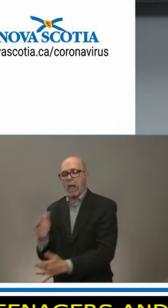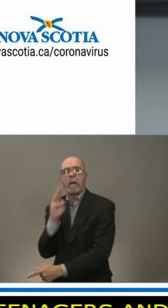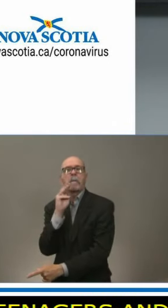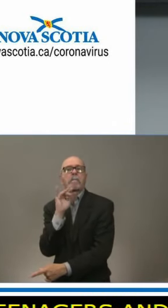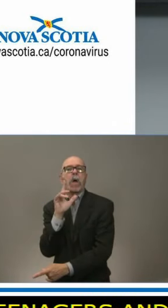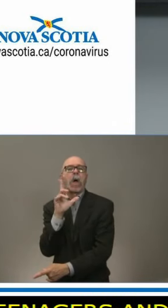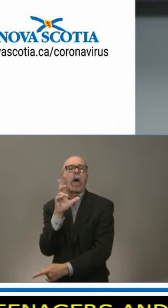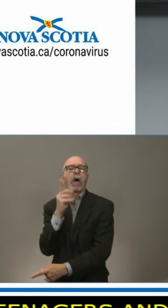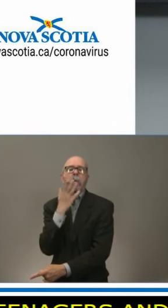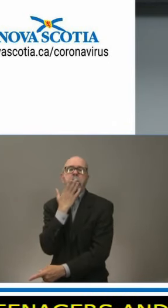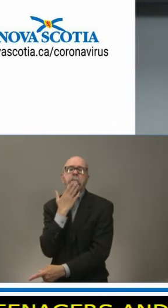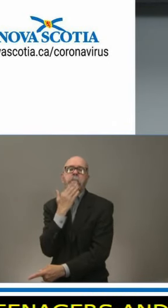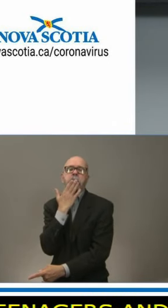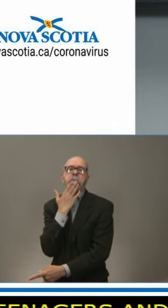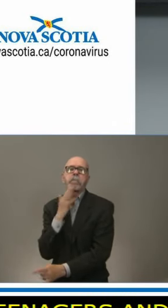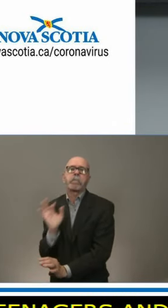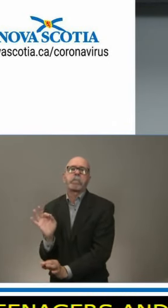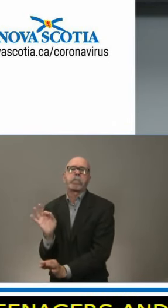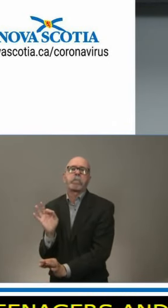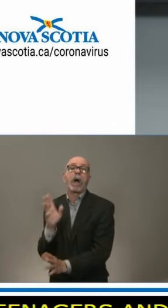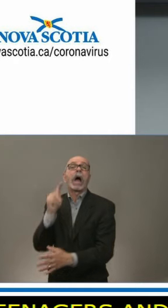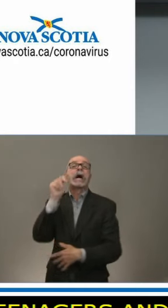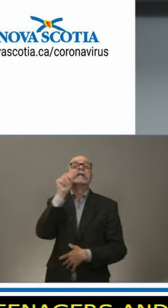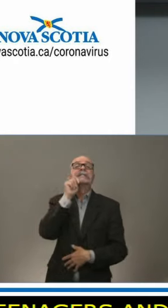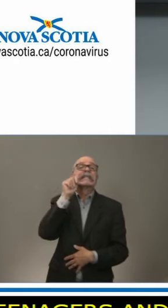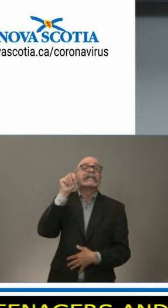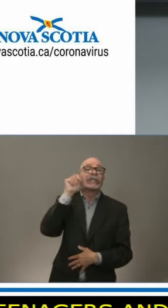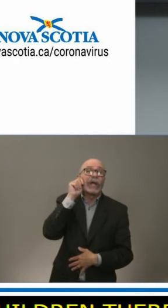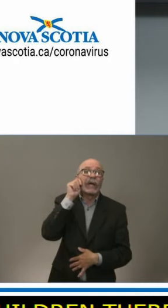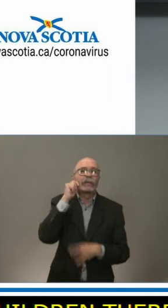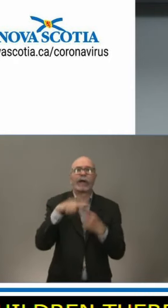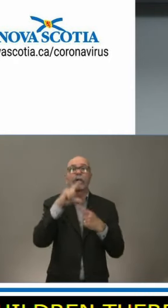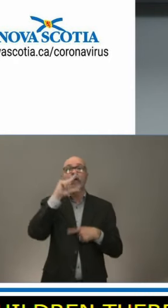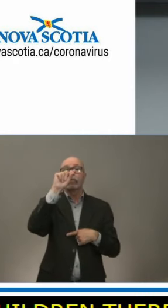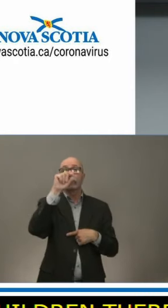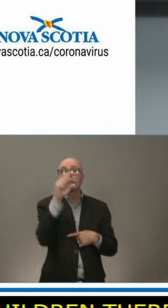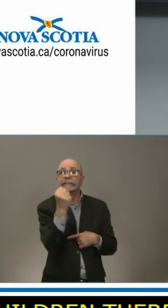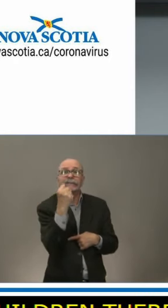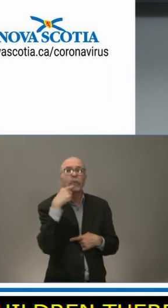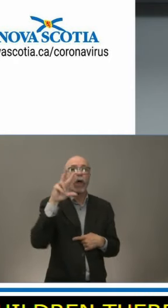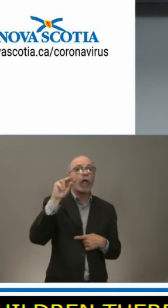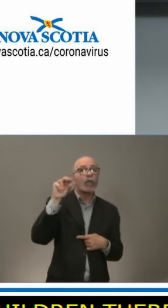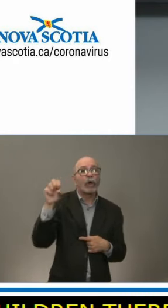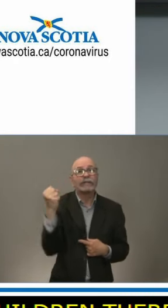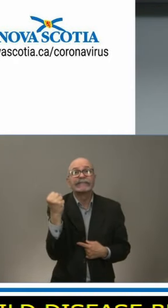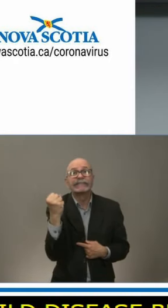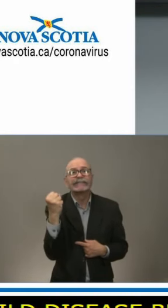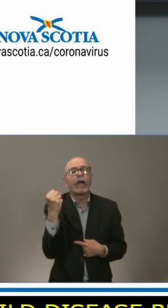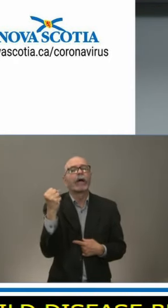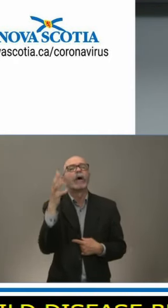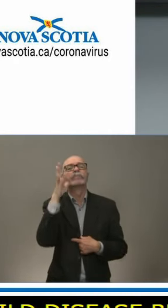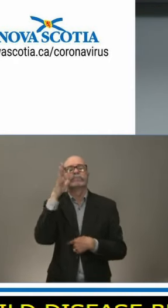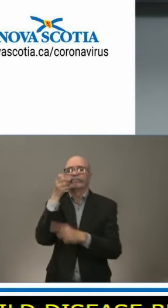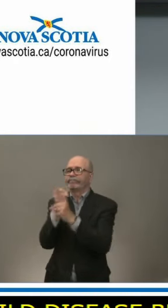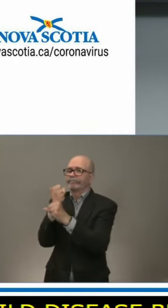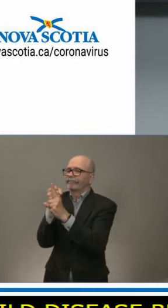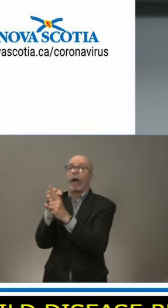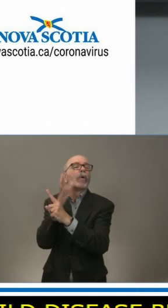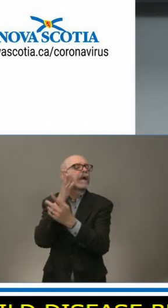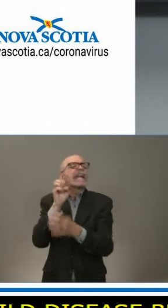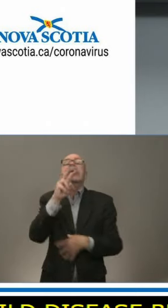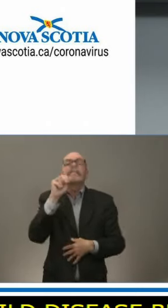30s, a certain percentage of those people will get severe disease and some will die. Just not as much as